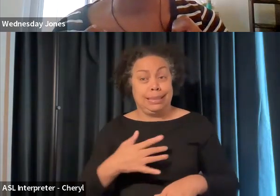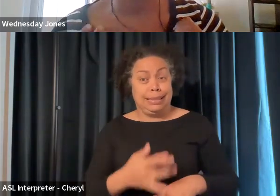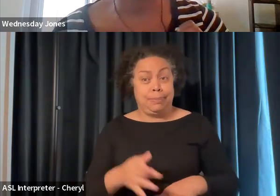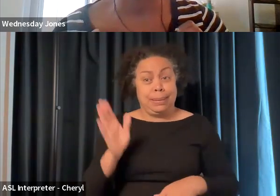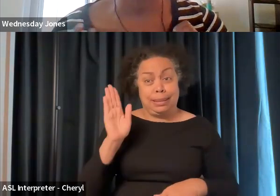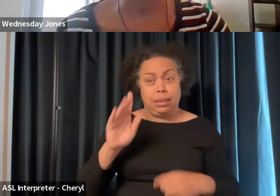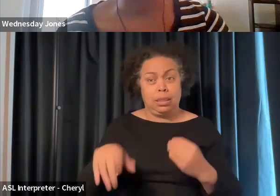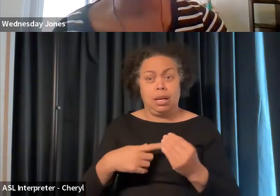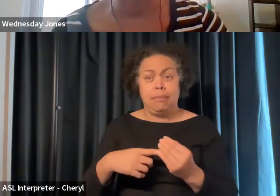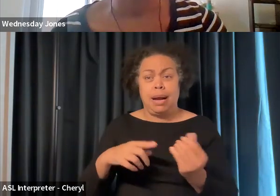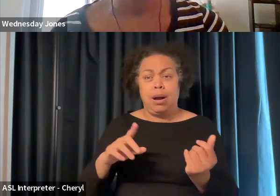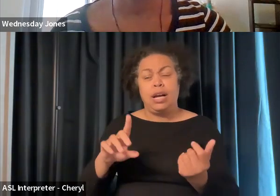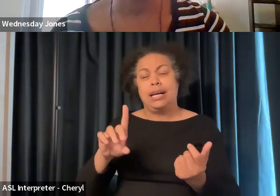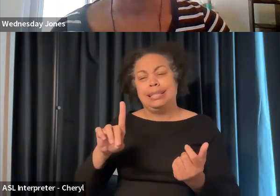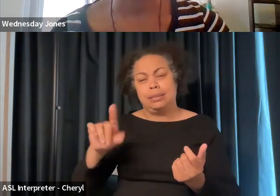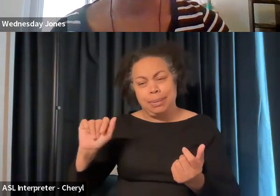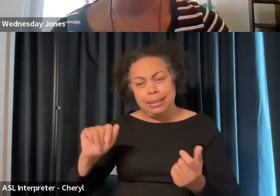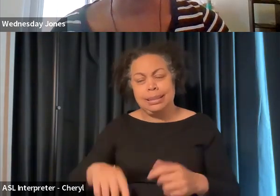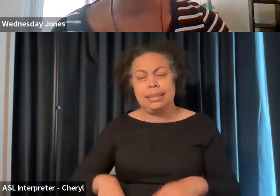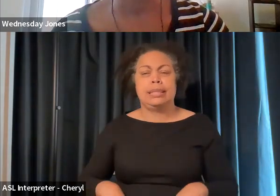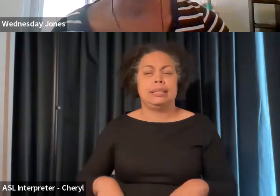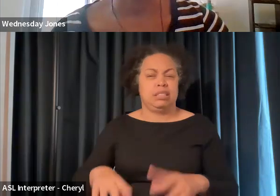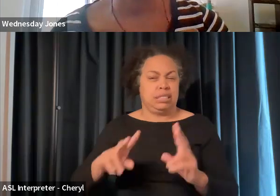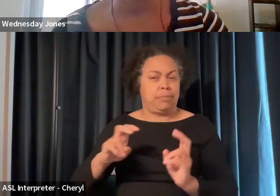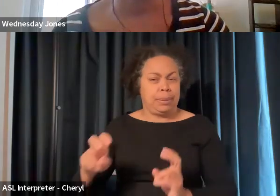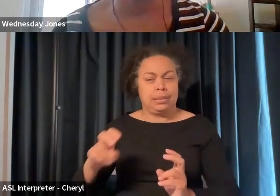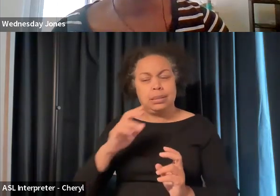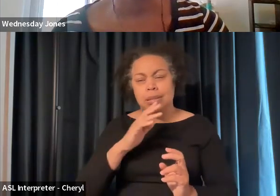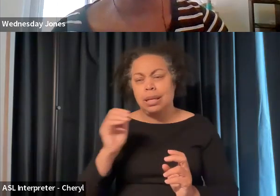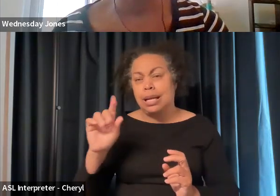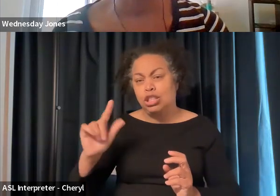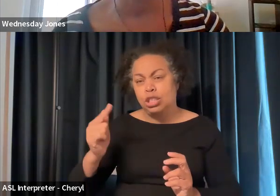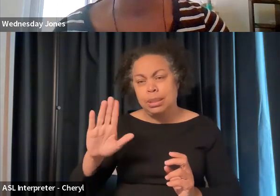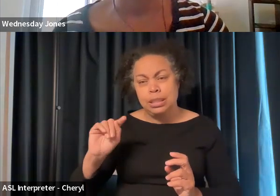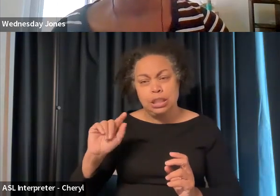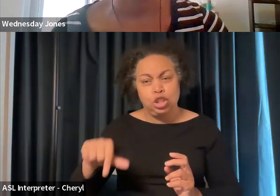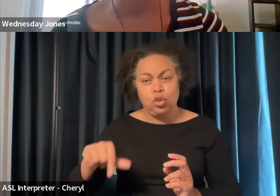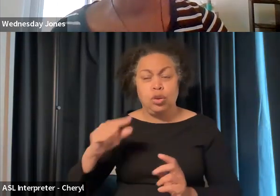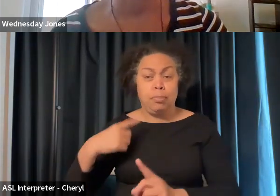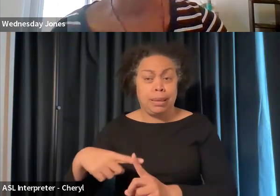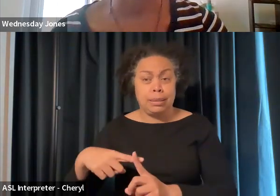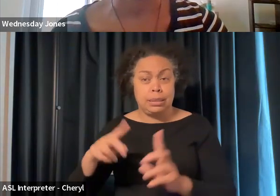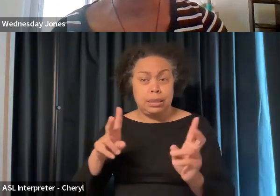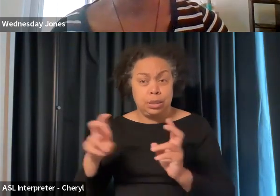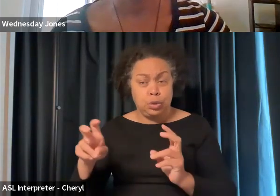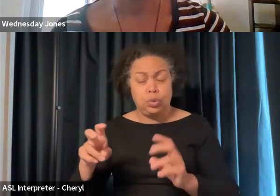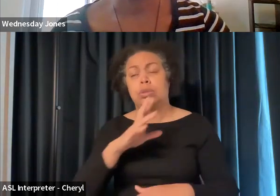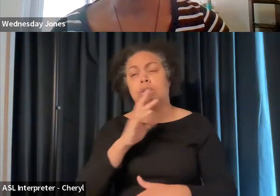on and talks on disability, as well as LGBTQ+ issues. I also helped with